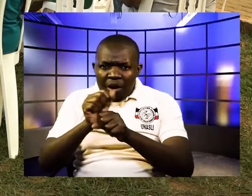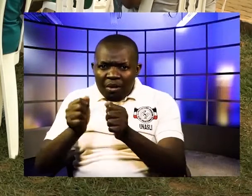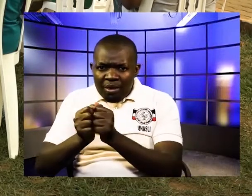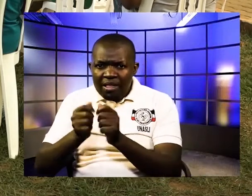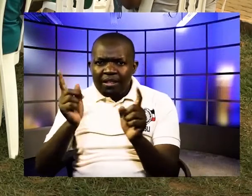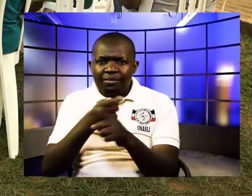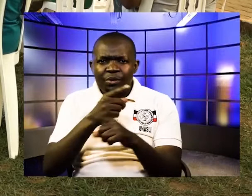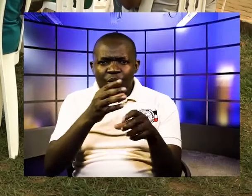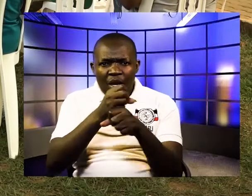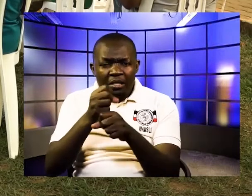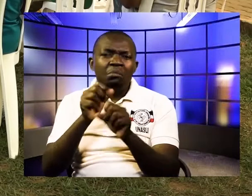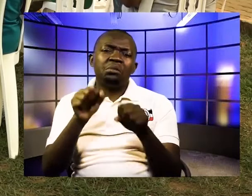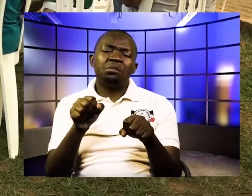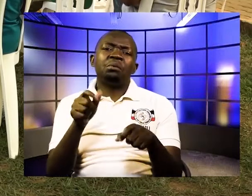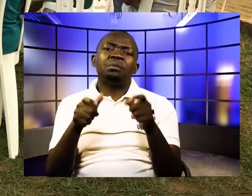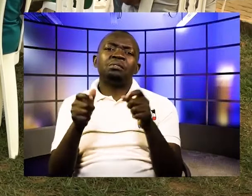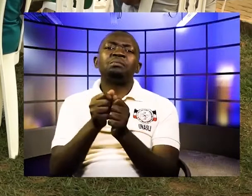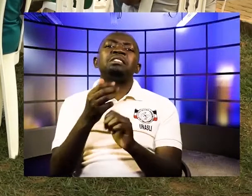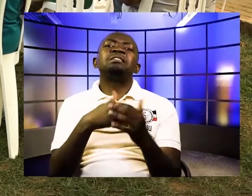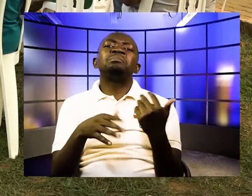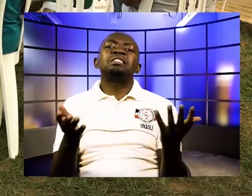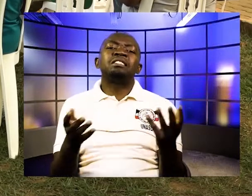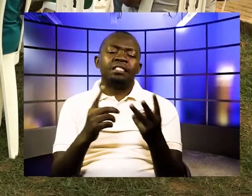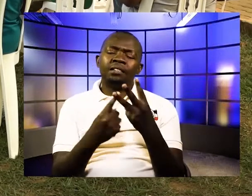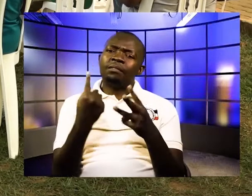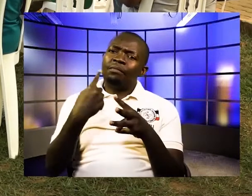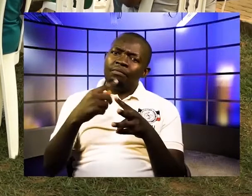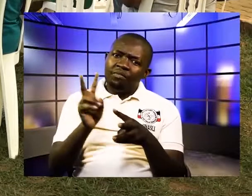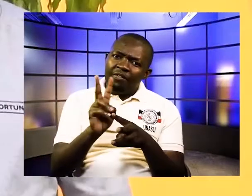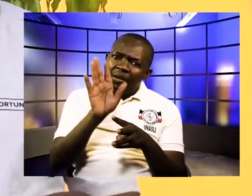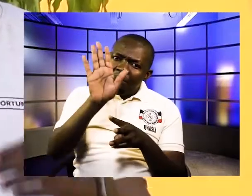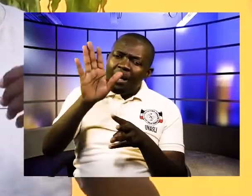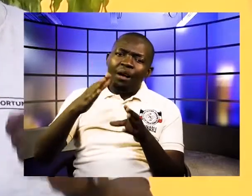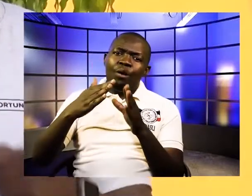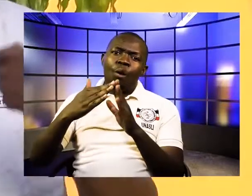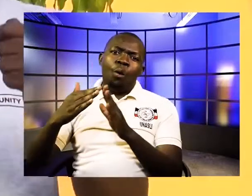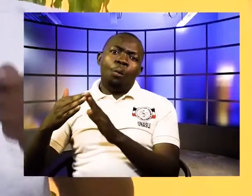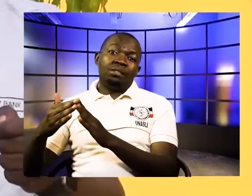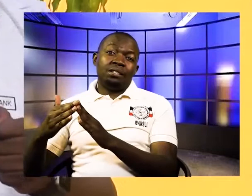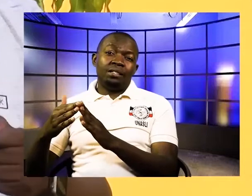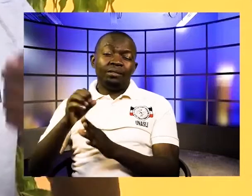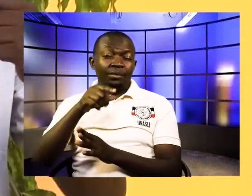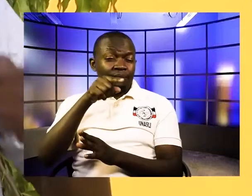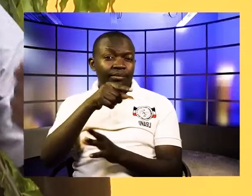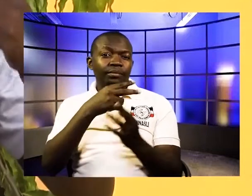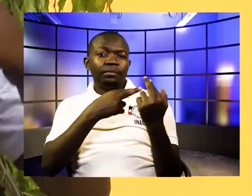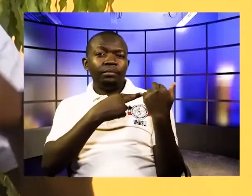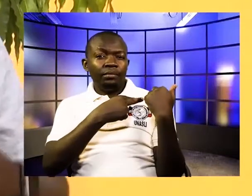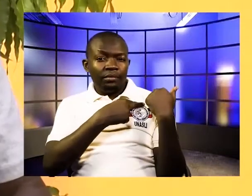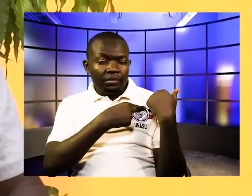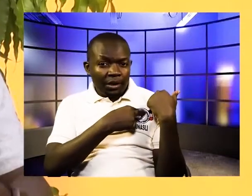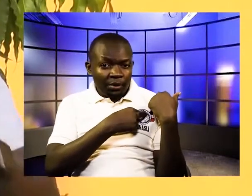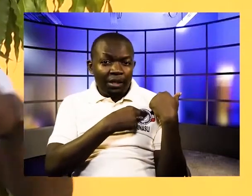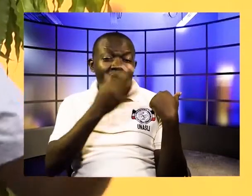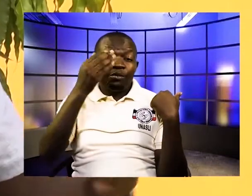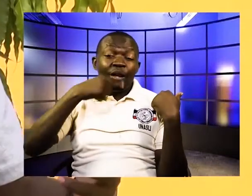organization, there could be persons with disabilities, correct, even in your homes. So it is a responsibility and the reason as to why